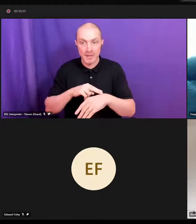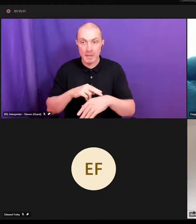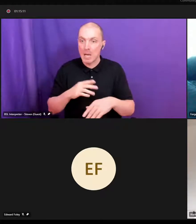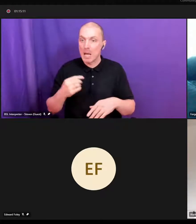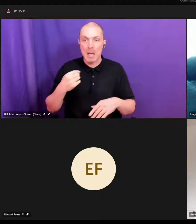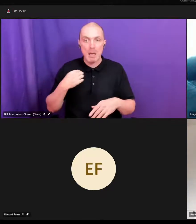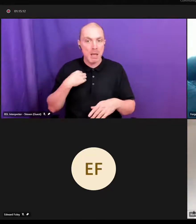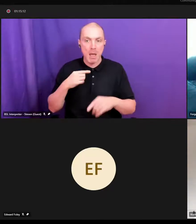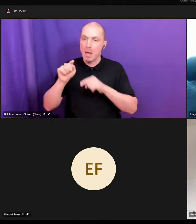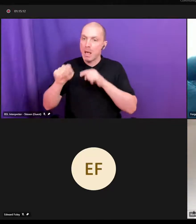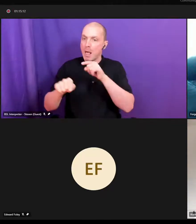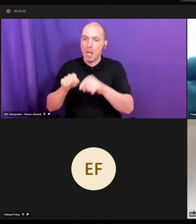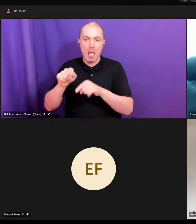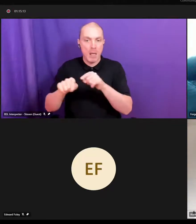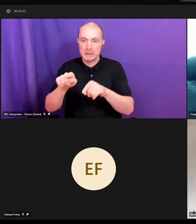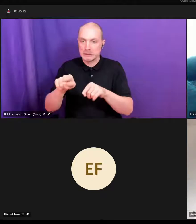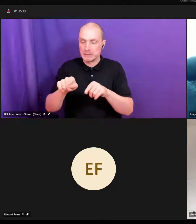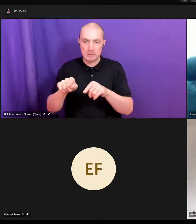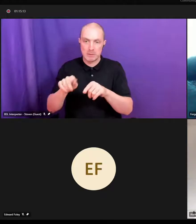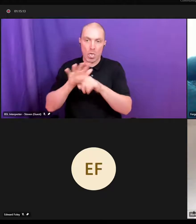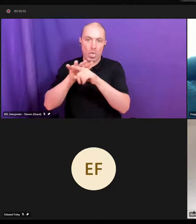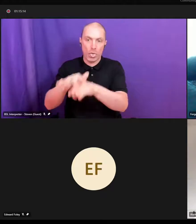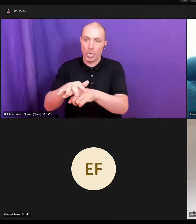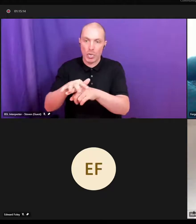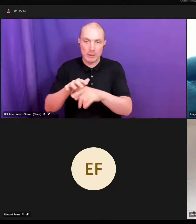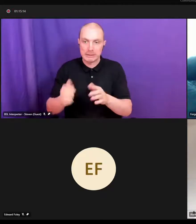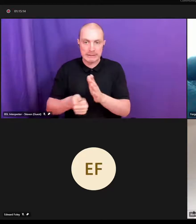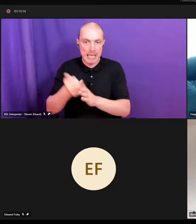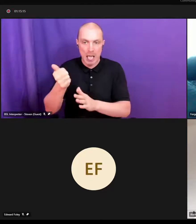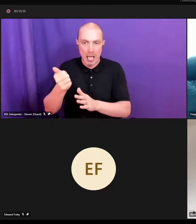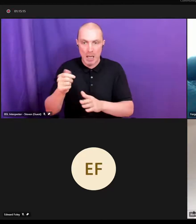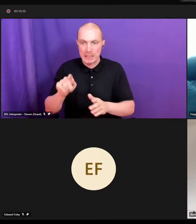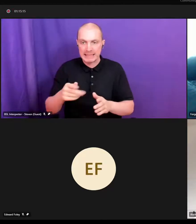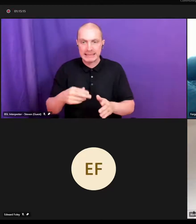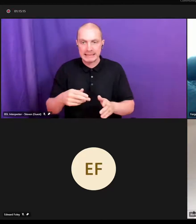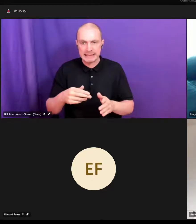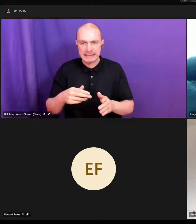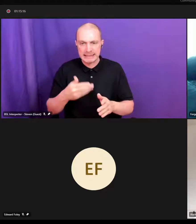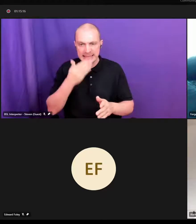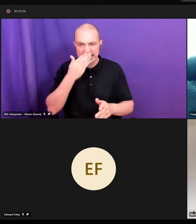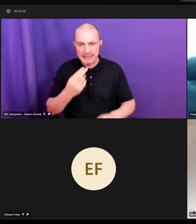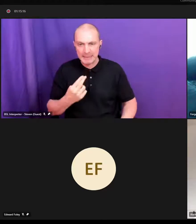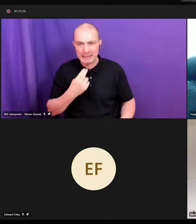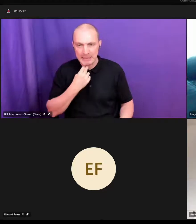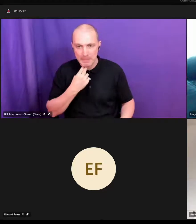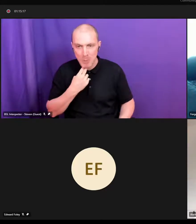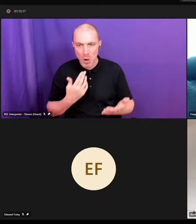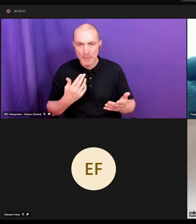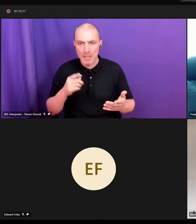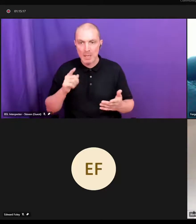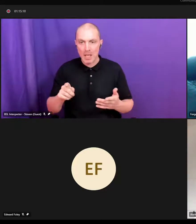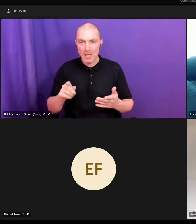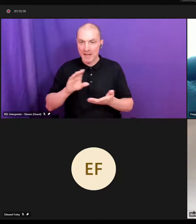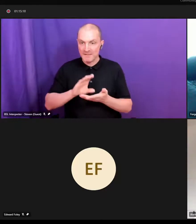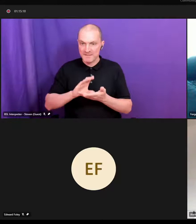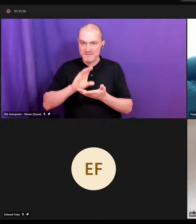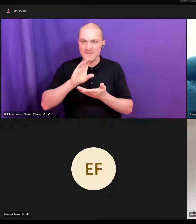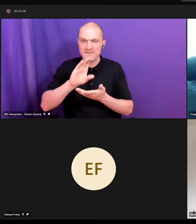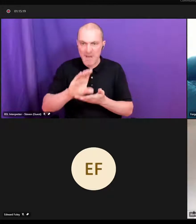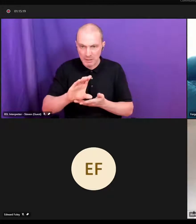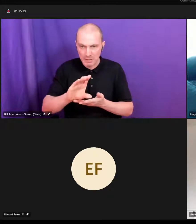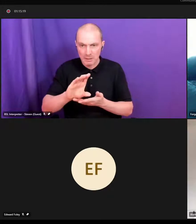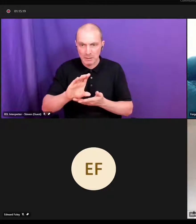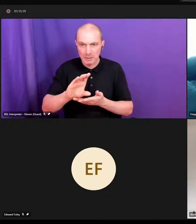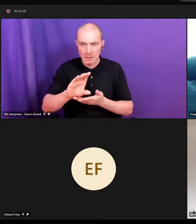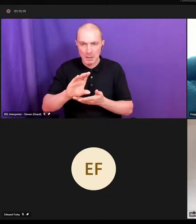skill sets that they'll have. It does seem a shame that so much of this year's allocated money for renewal of play parks is actually just going to go